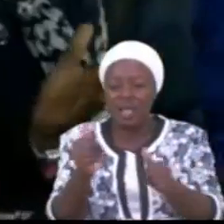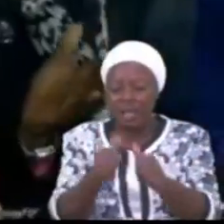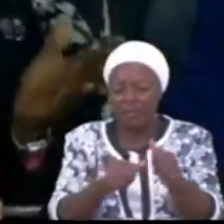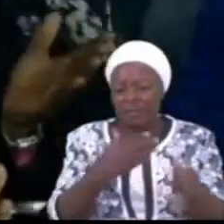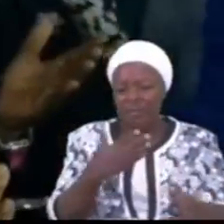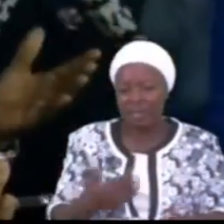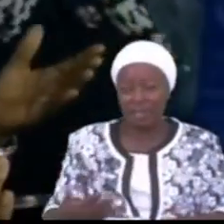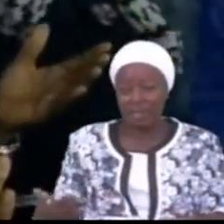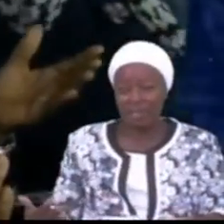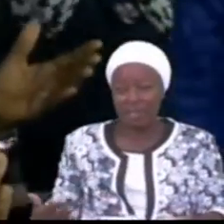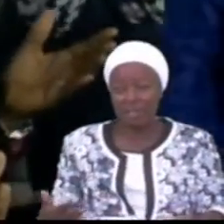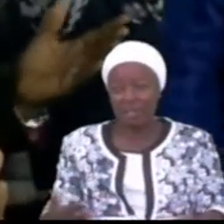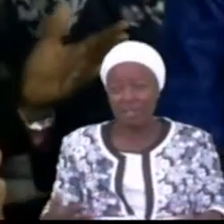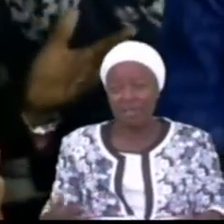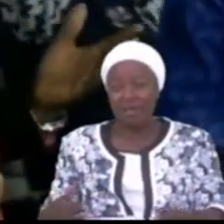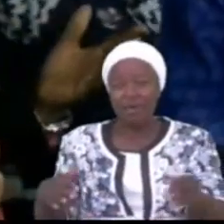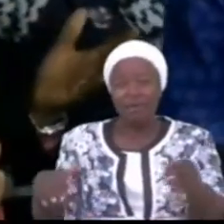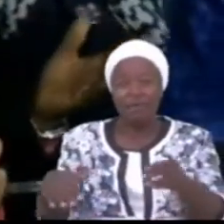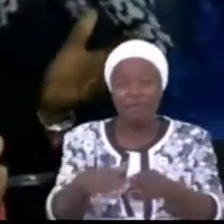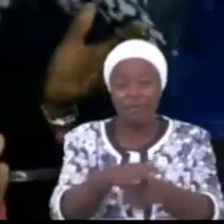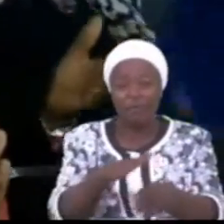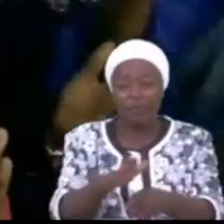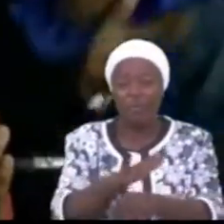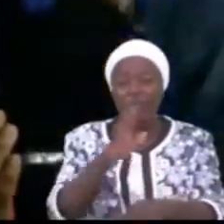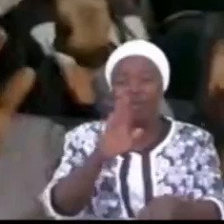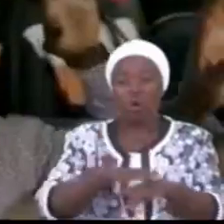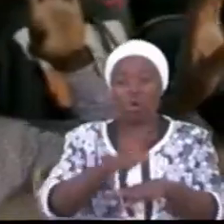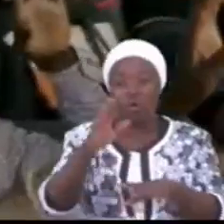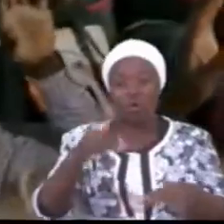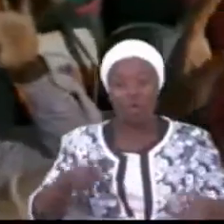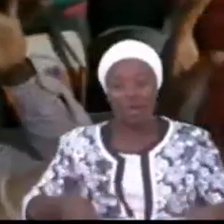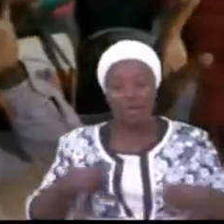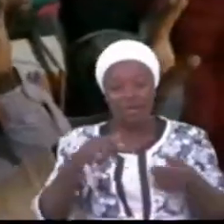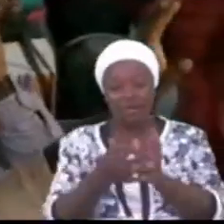everything fulfilled on your life.